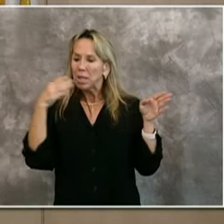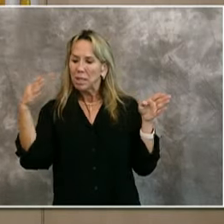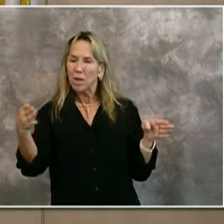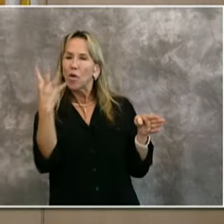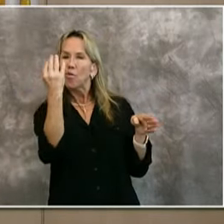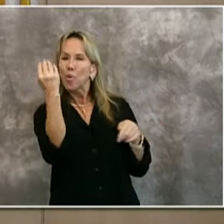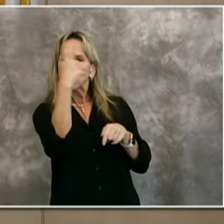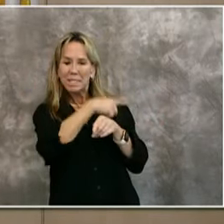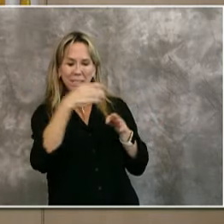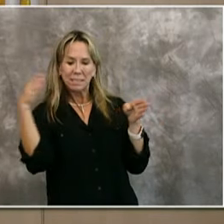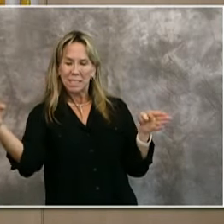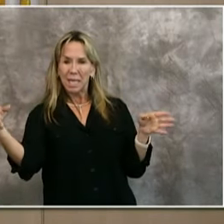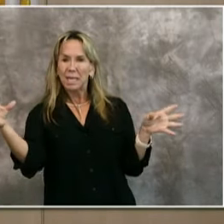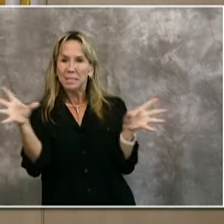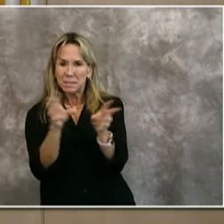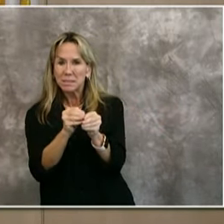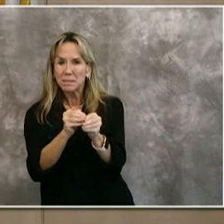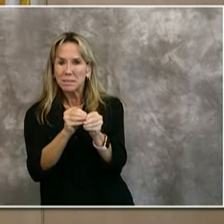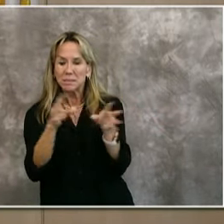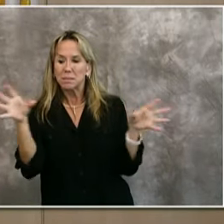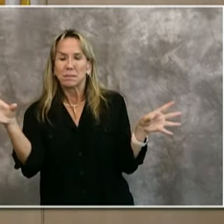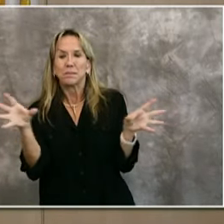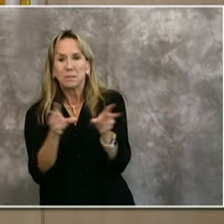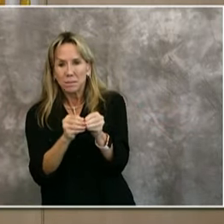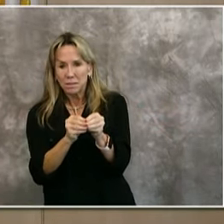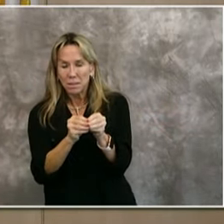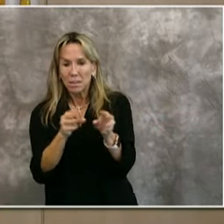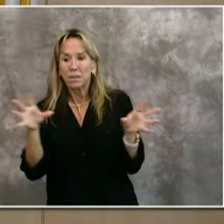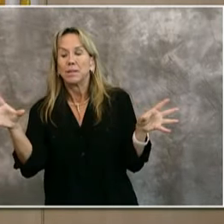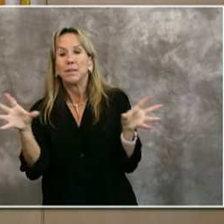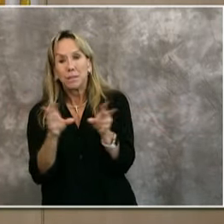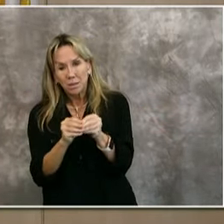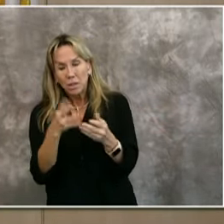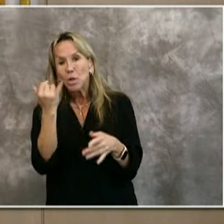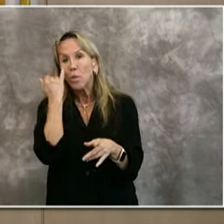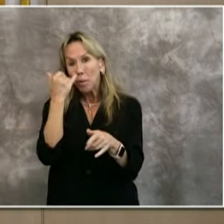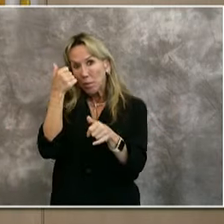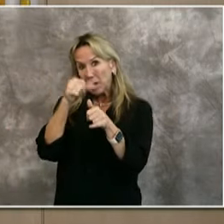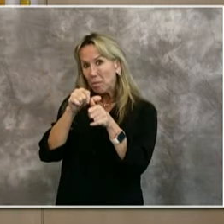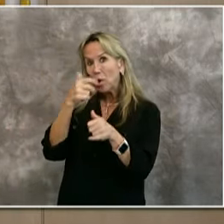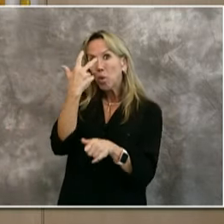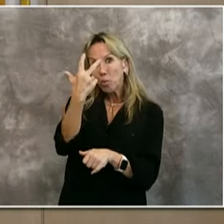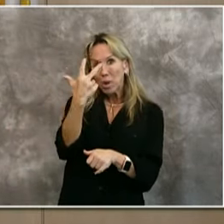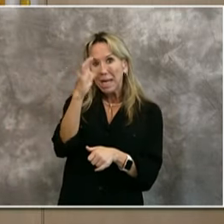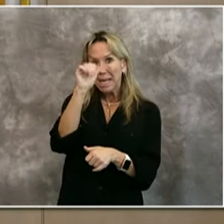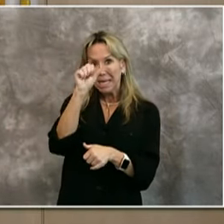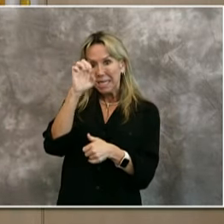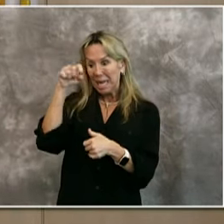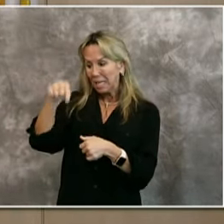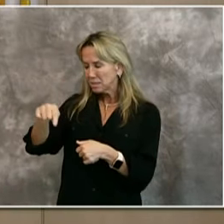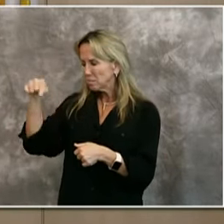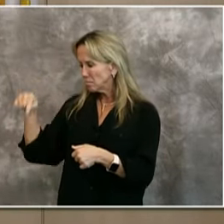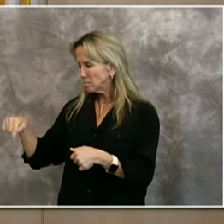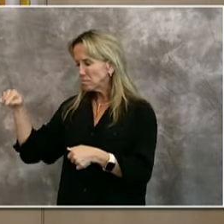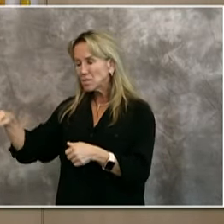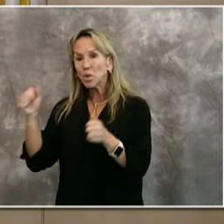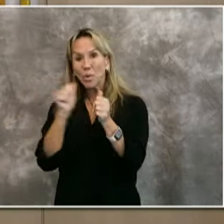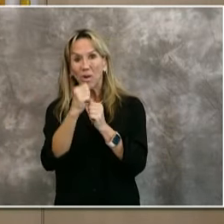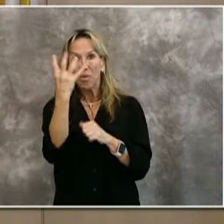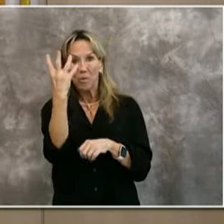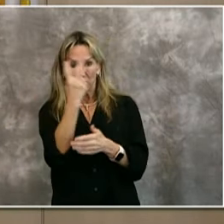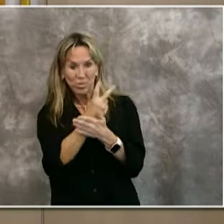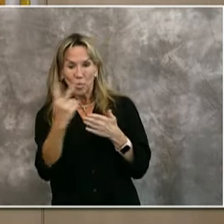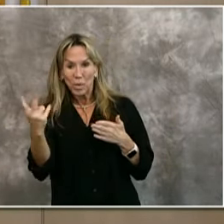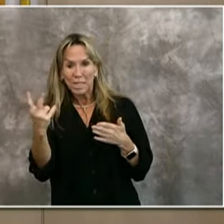of time. And that's, now, if you have the 3 cases within 14 days, then that's the definition of